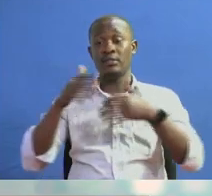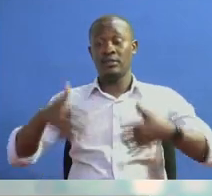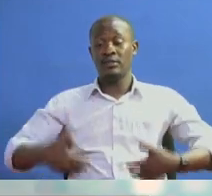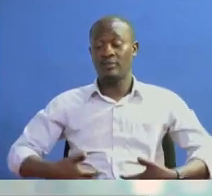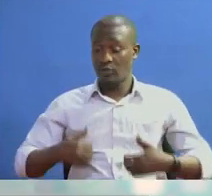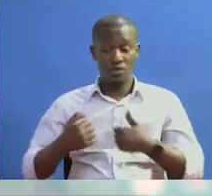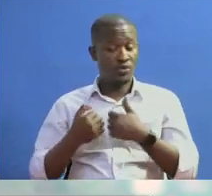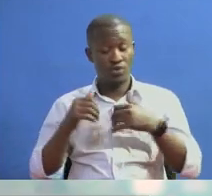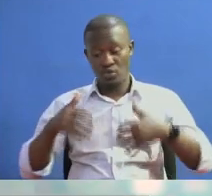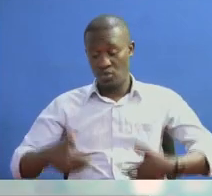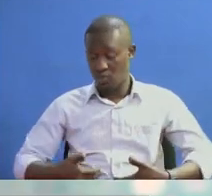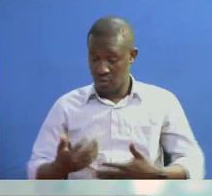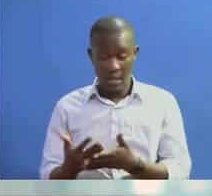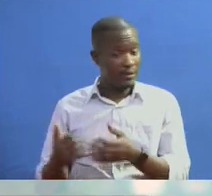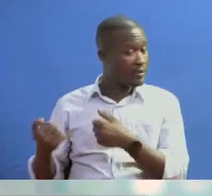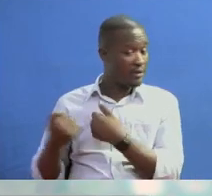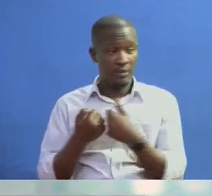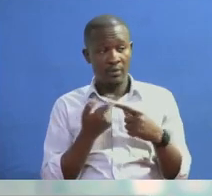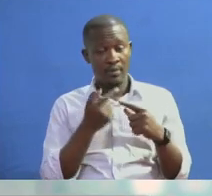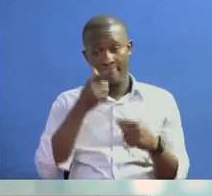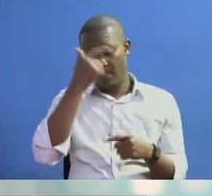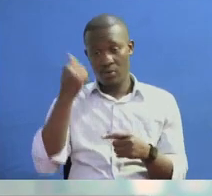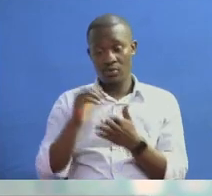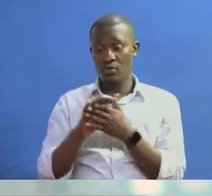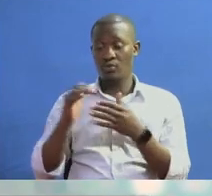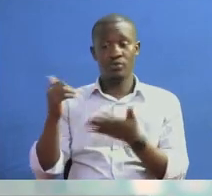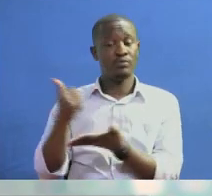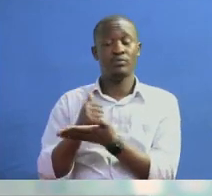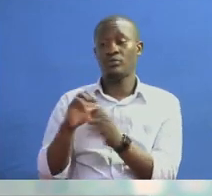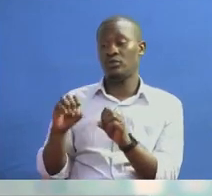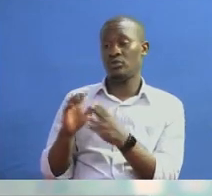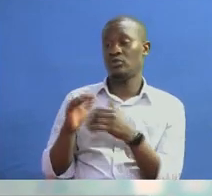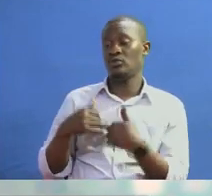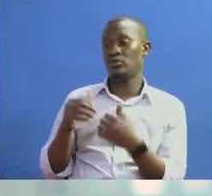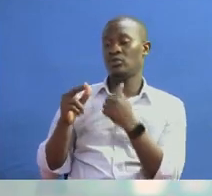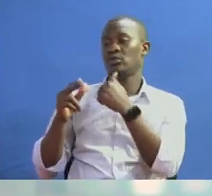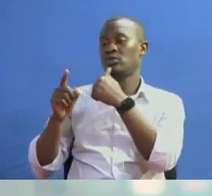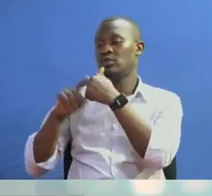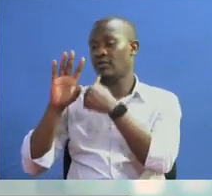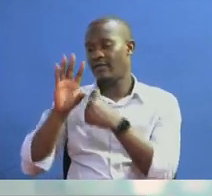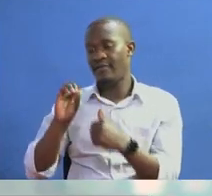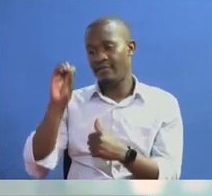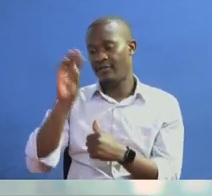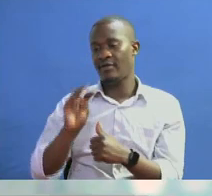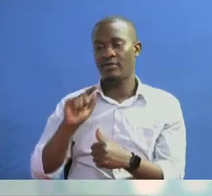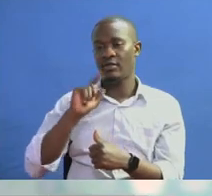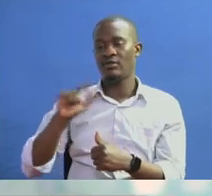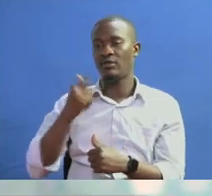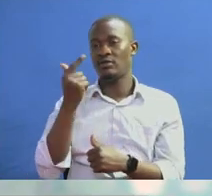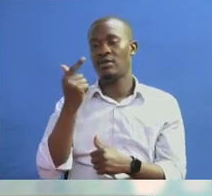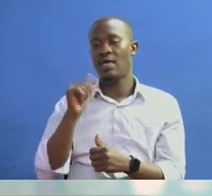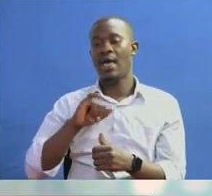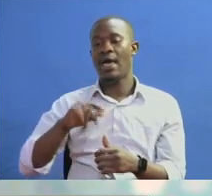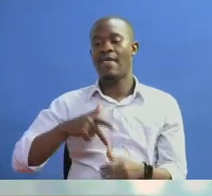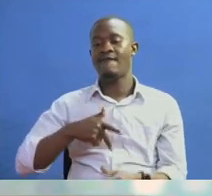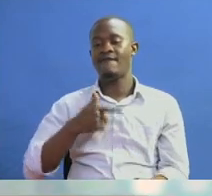really suffering with unemployment. People have graduated 65,000 plus every annual year. They graduate, but there are no jobs. So I feel